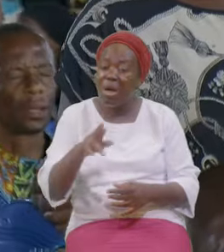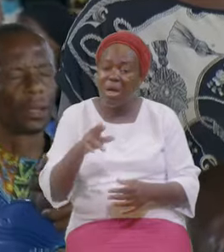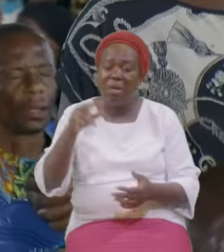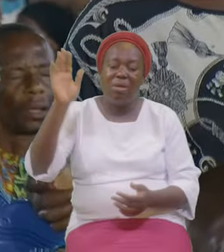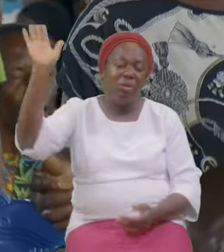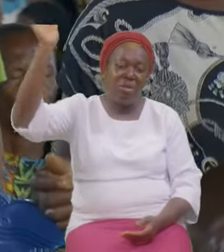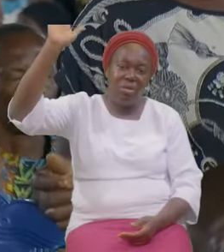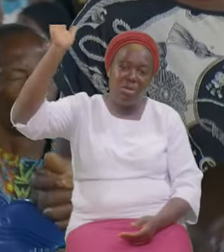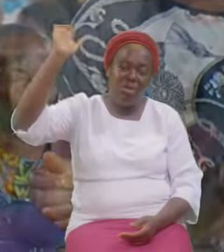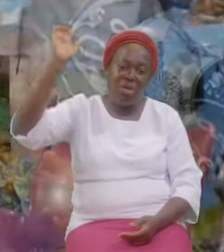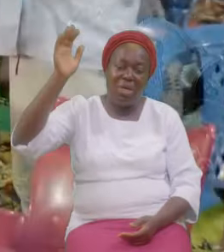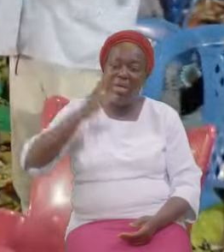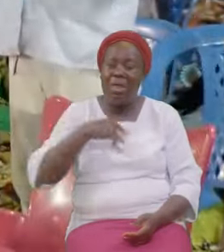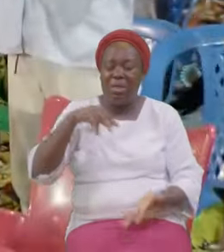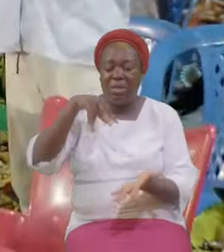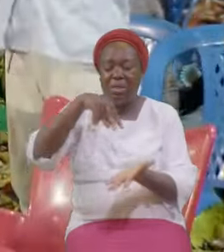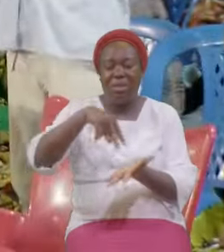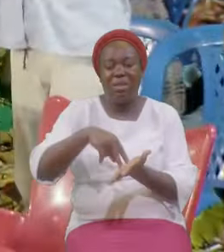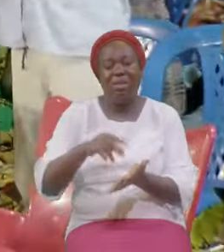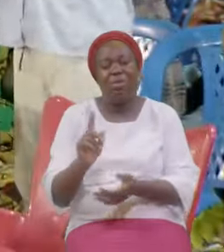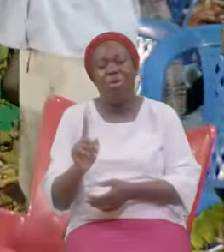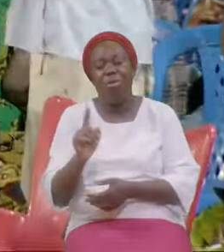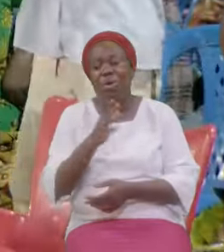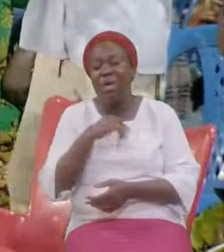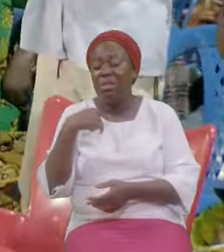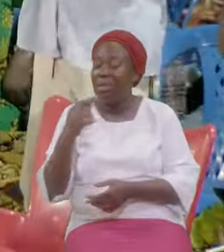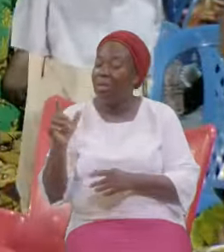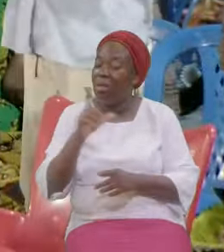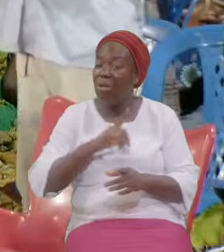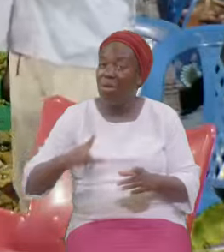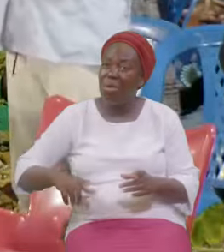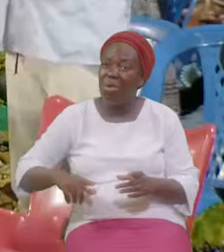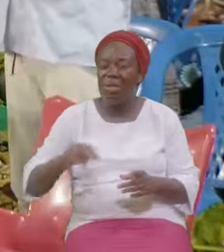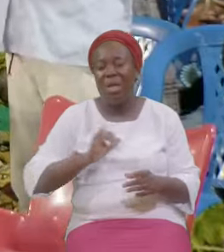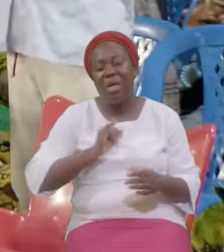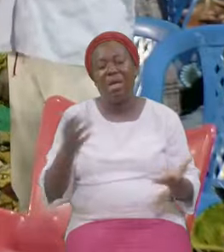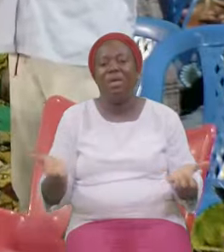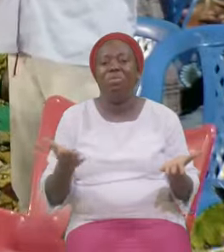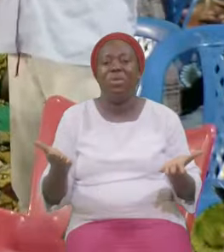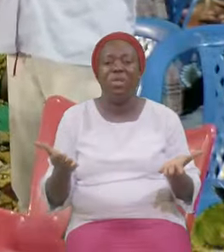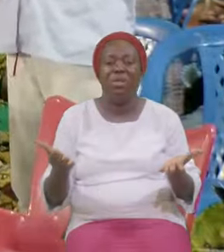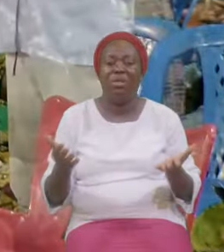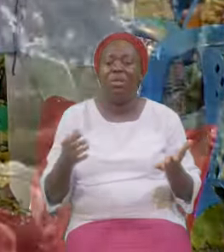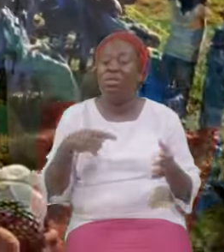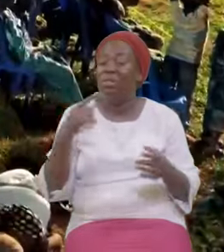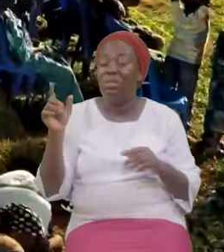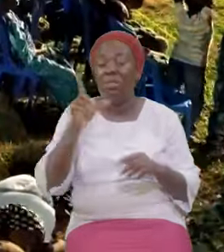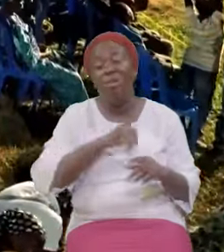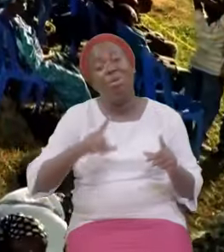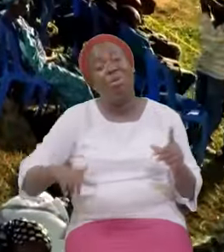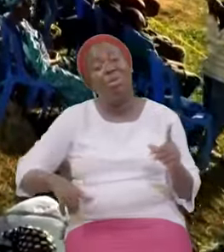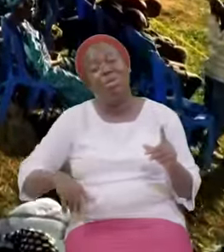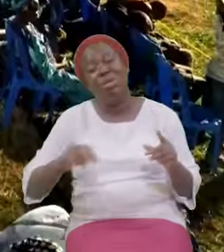stand up and say, Lord, here I am. Stand up right there, say, Lord, here I am.